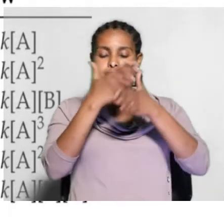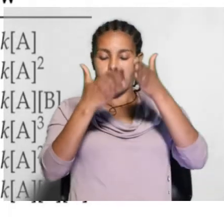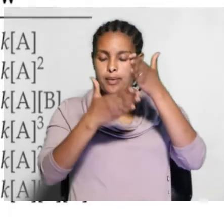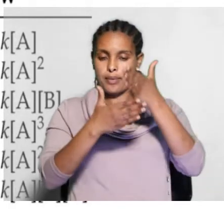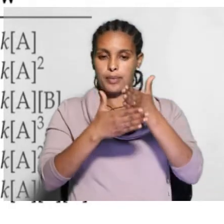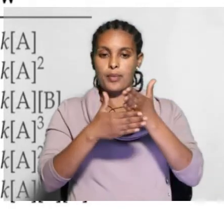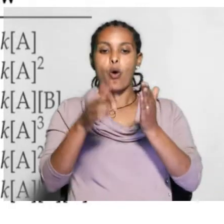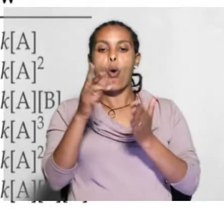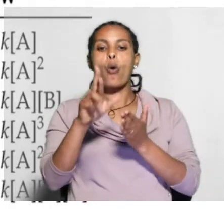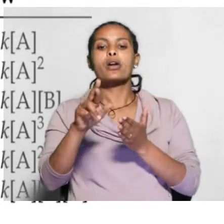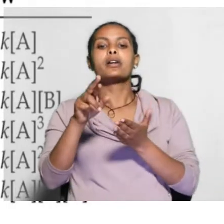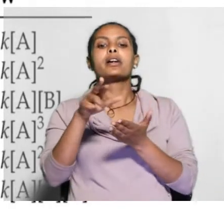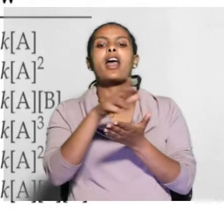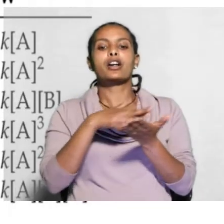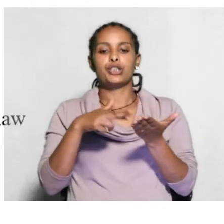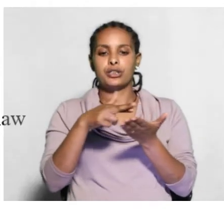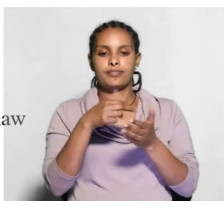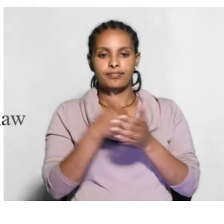elementary reaction.